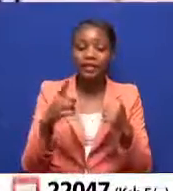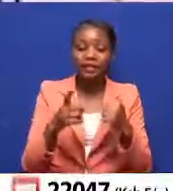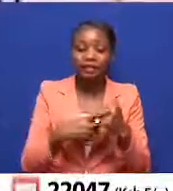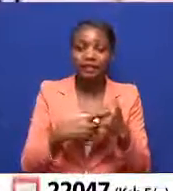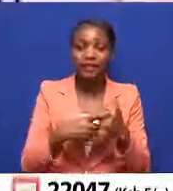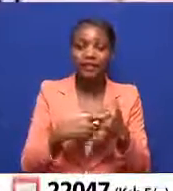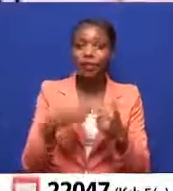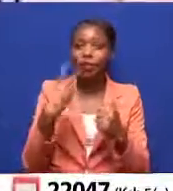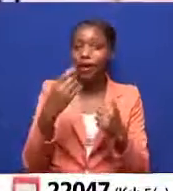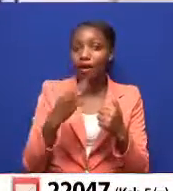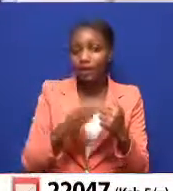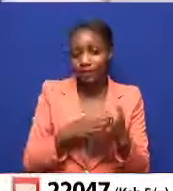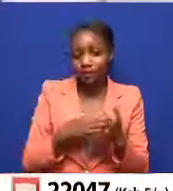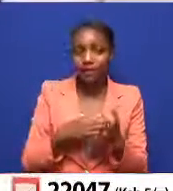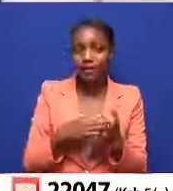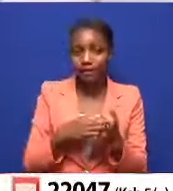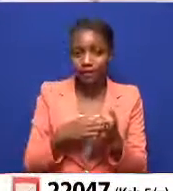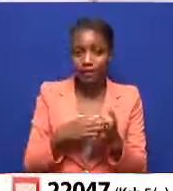1,618